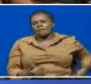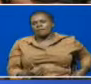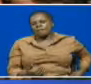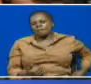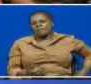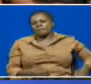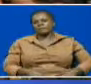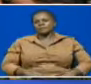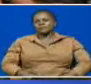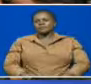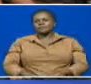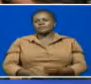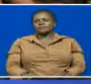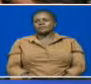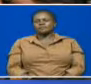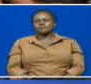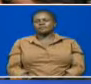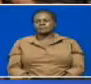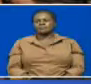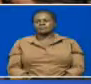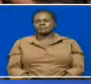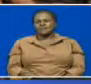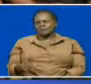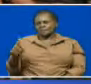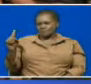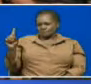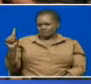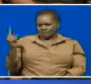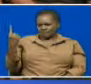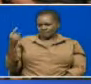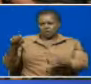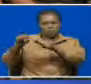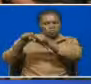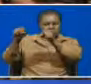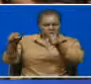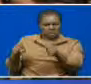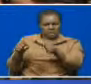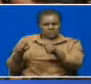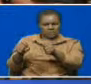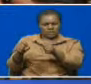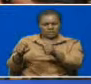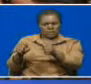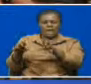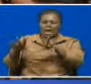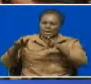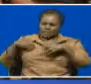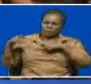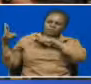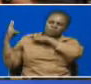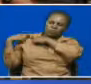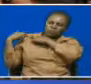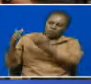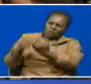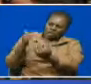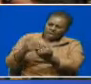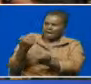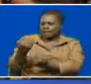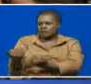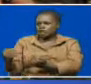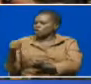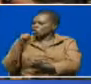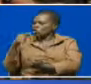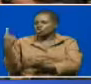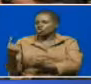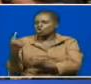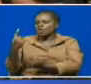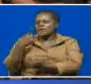you briefly, I'll start with you, Joseph. First of all, I think the society should take the role of parenting. Parenting should not be